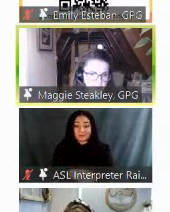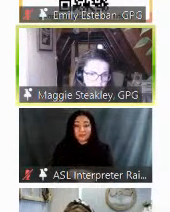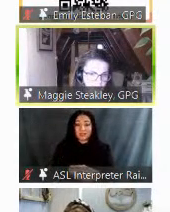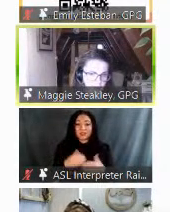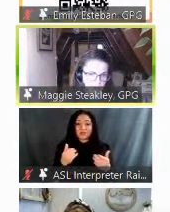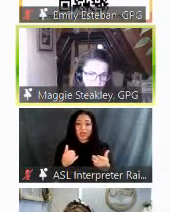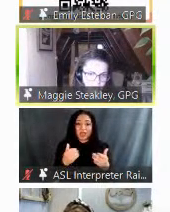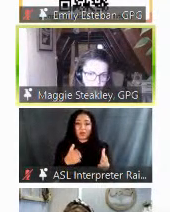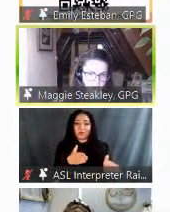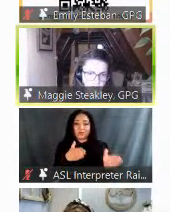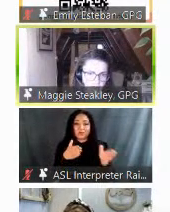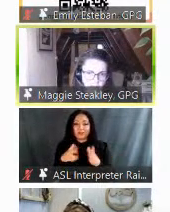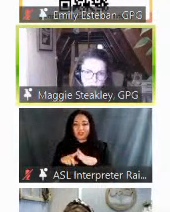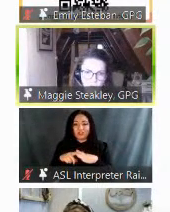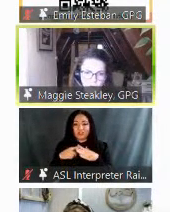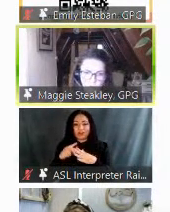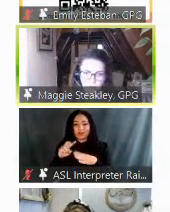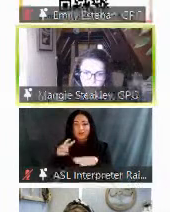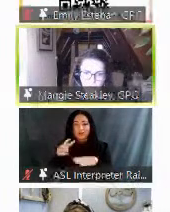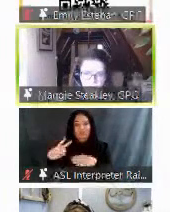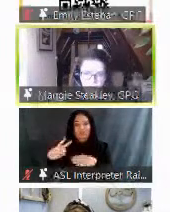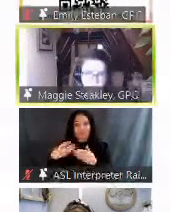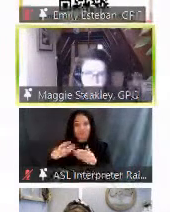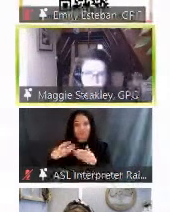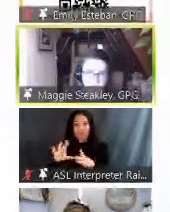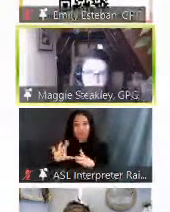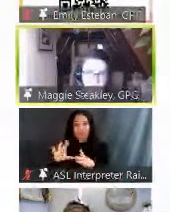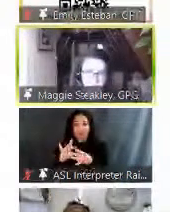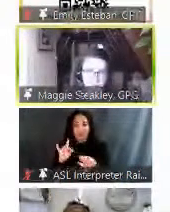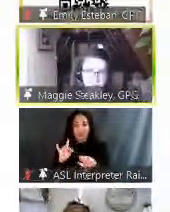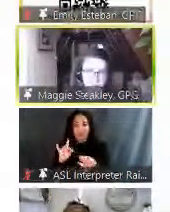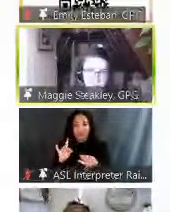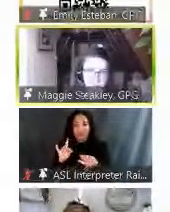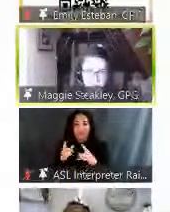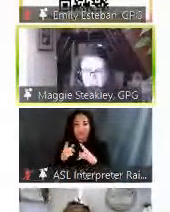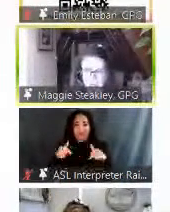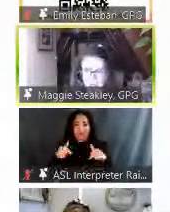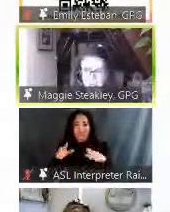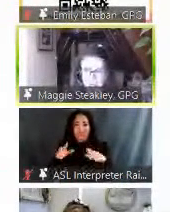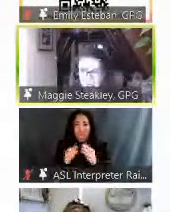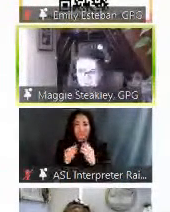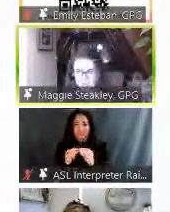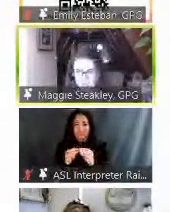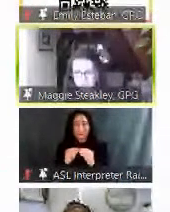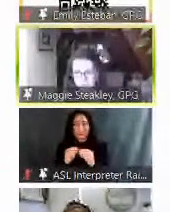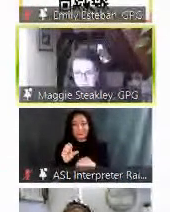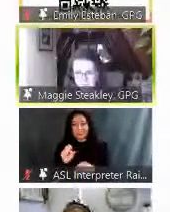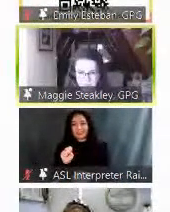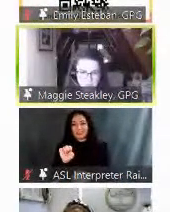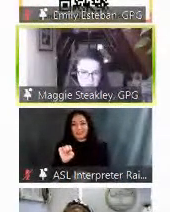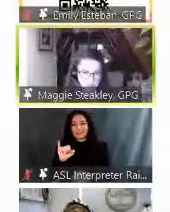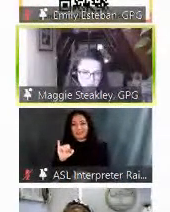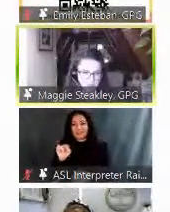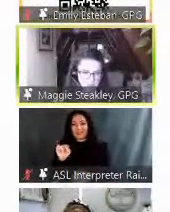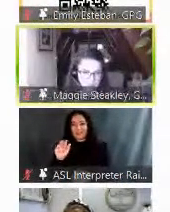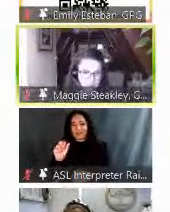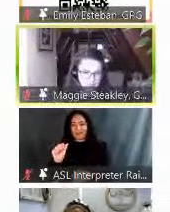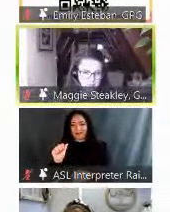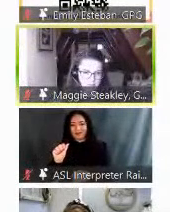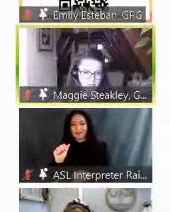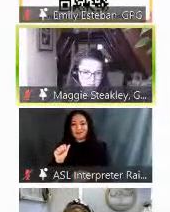second public comment portion of this meeting, which will be facilitated again by my colleague, Sienna Chambers.